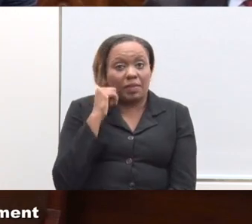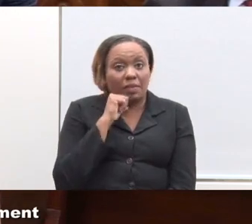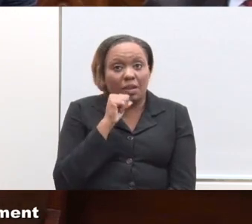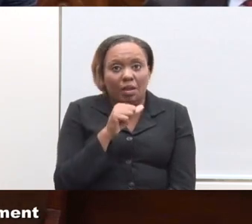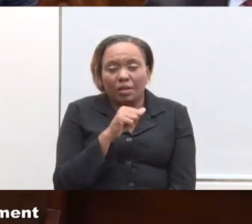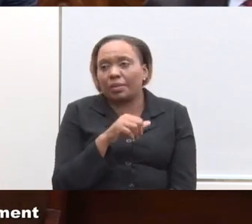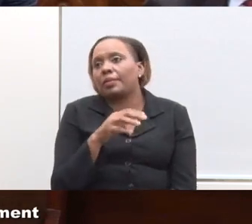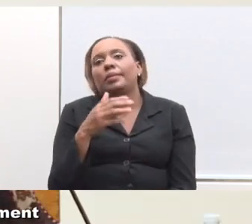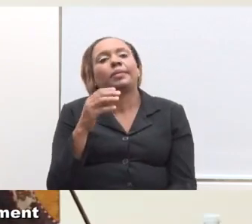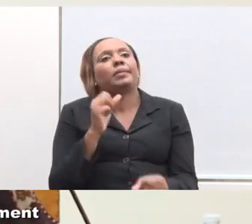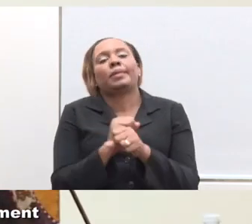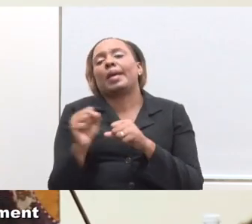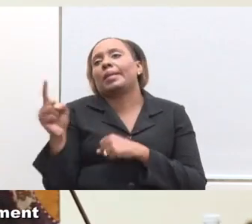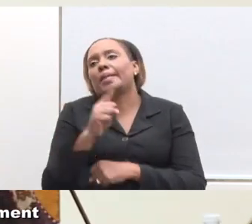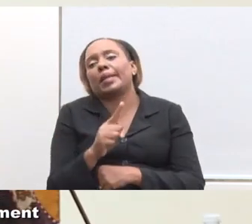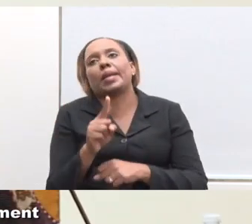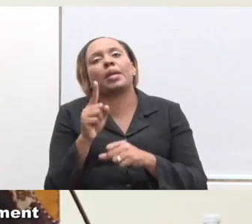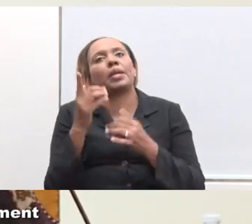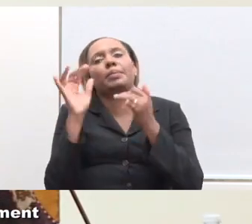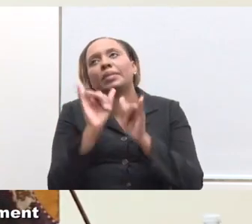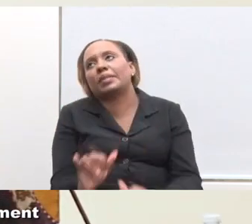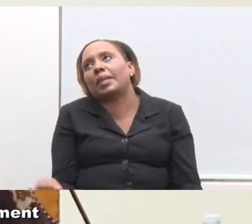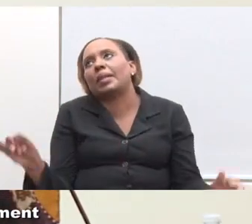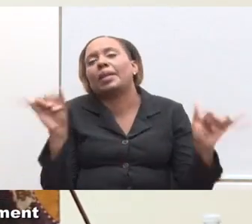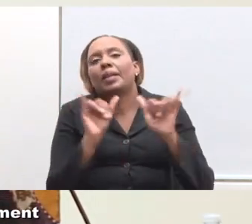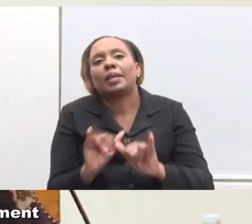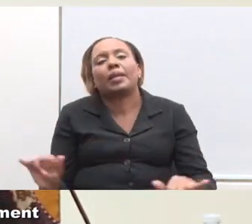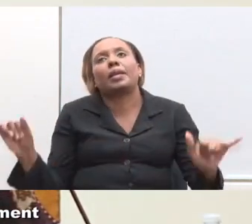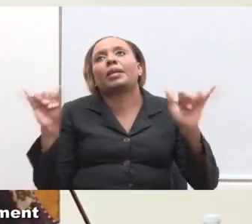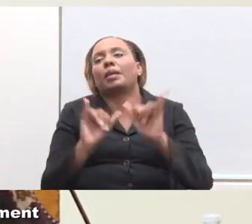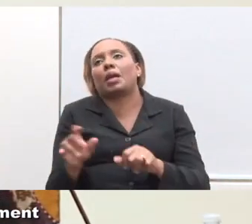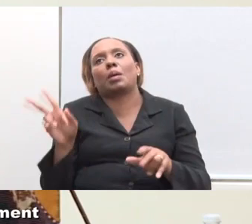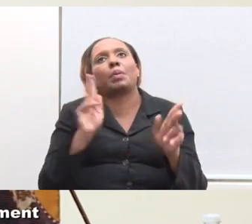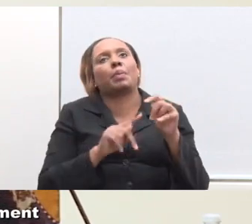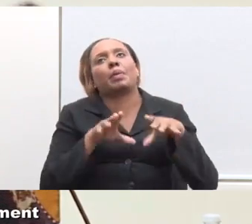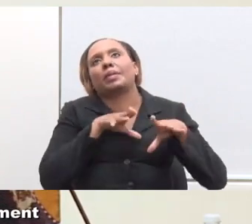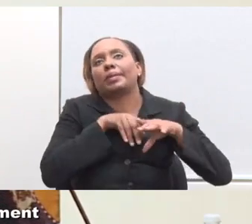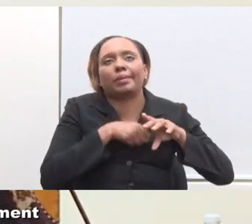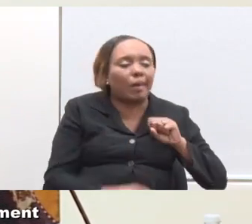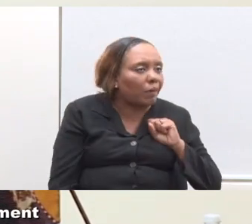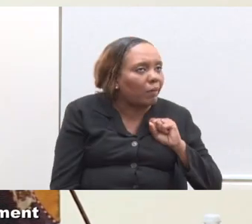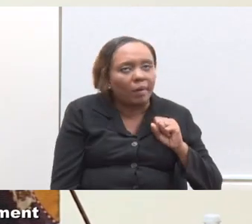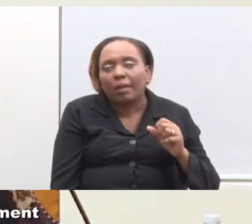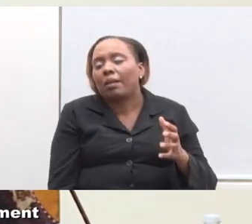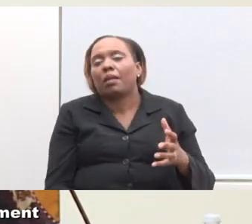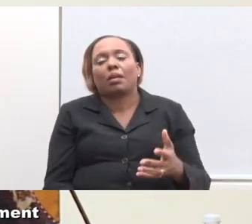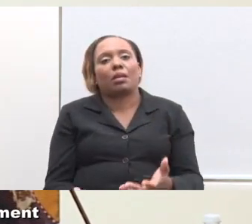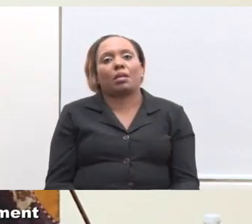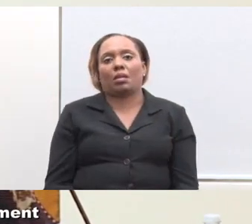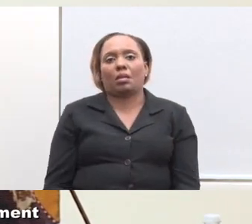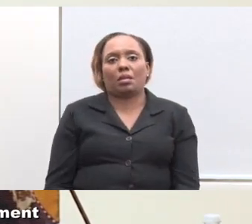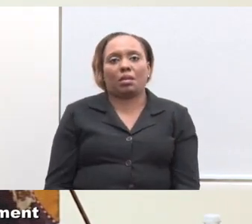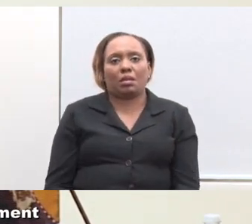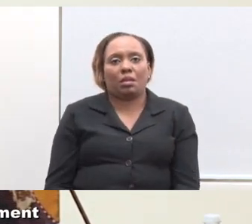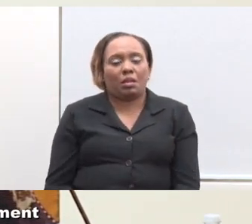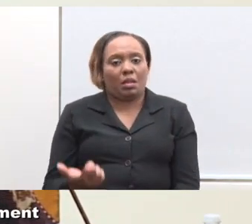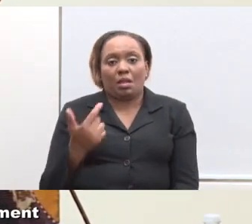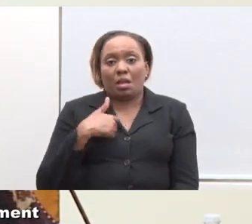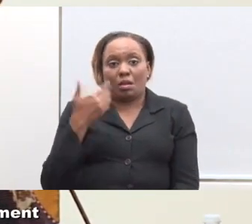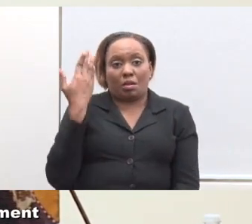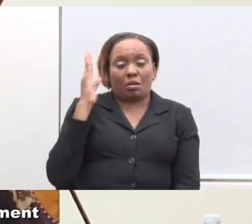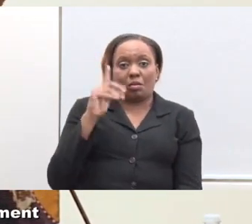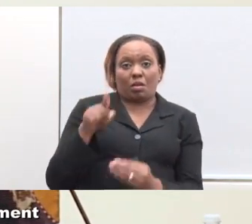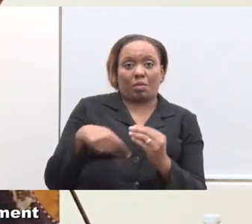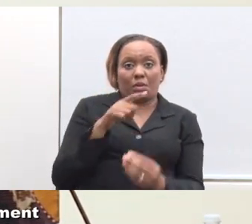these projects and people will be suffering and cannot eat in this country. And I don't know about anybody in this chamber, but I